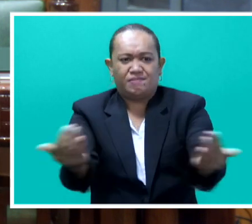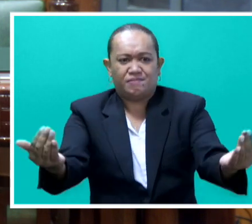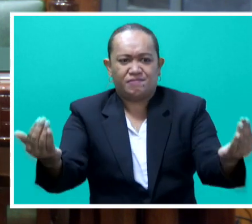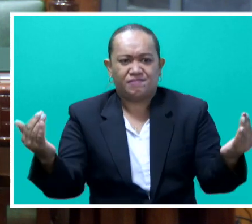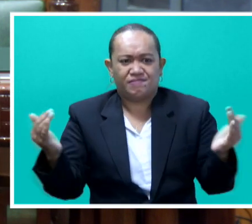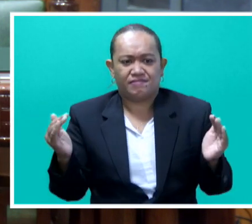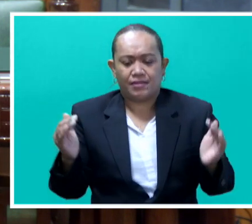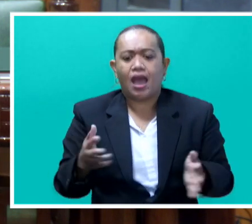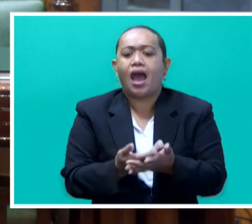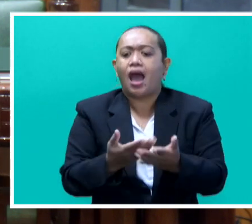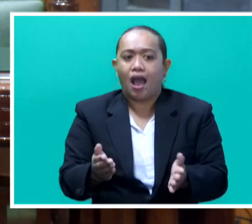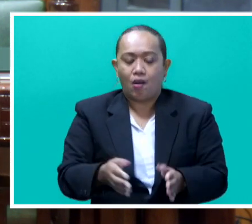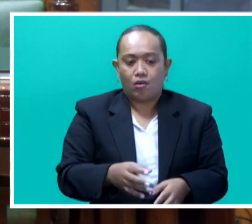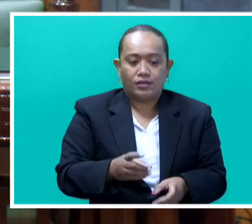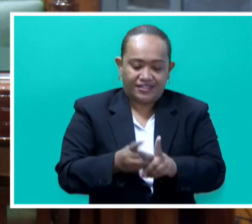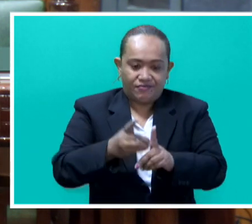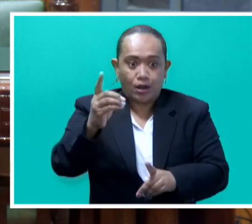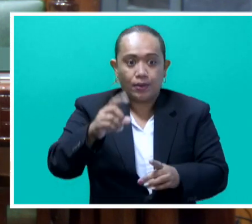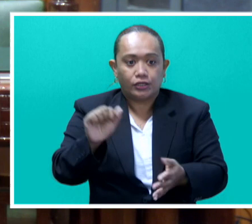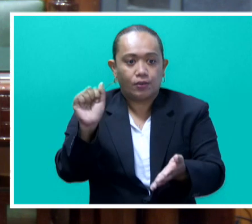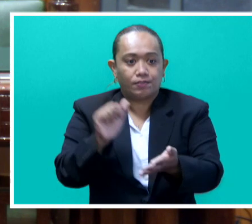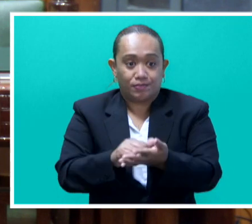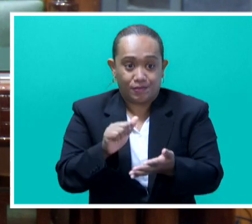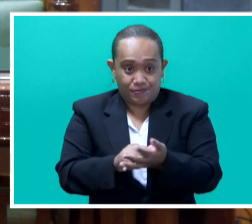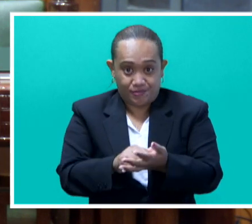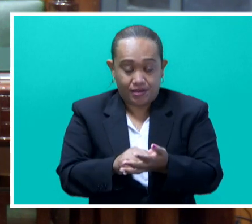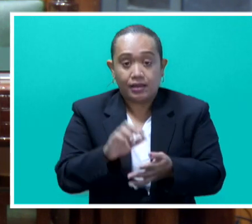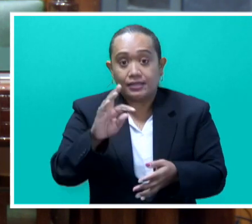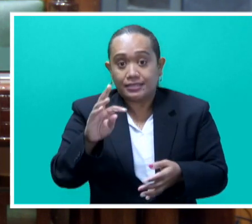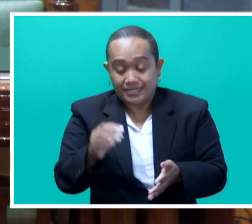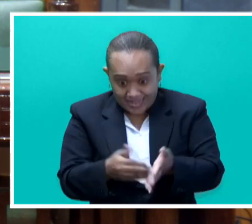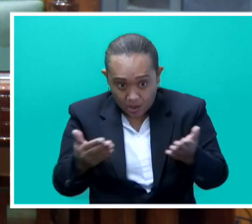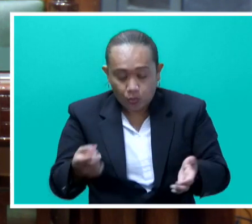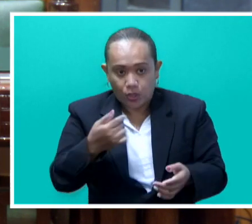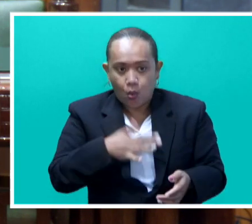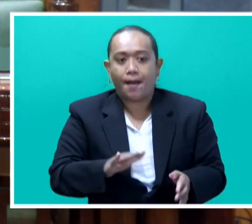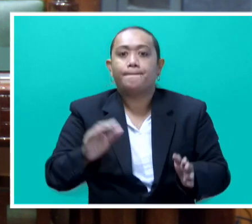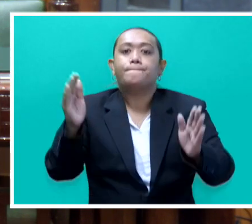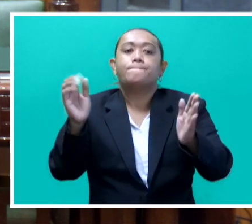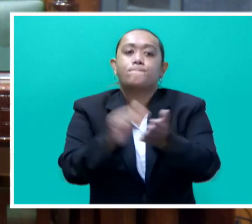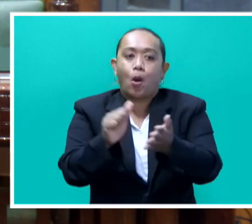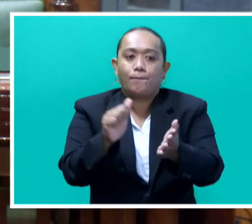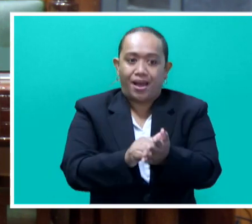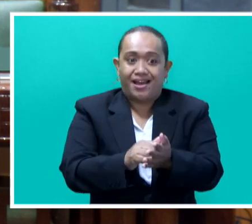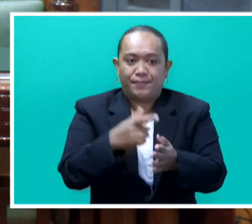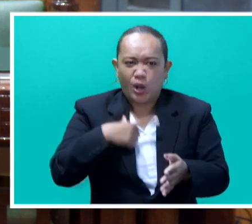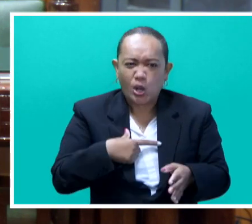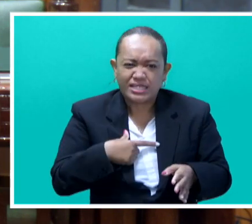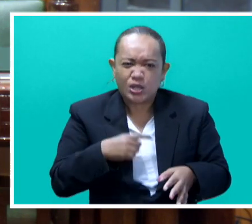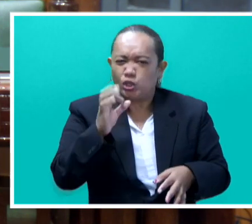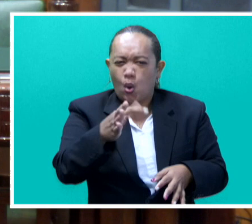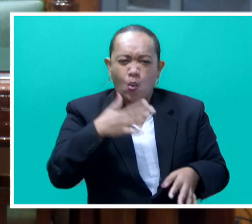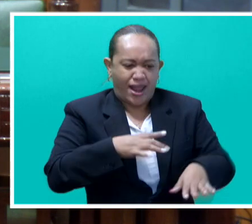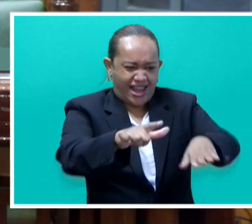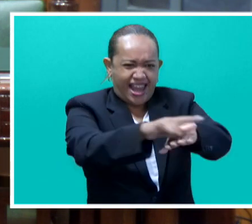ensure that developments are not located in areas or zones where it can create public health problems, disturbance,